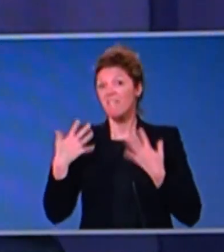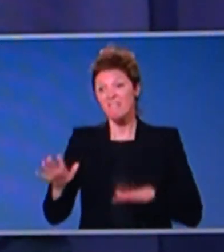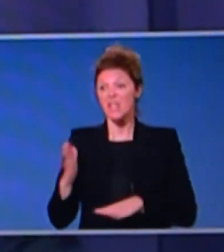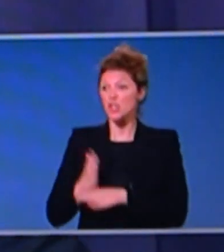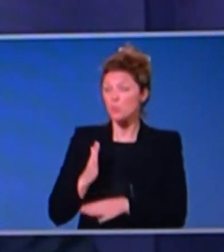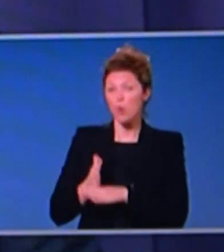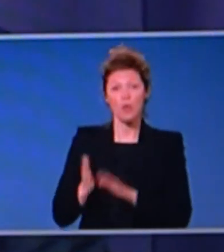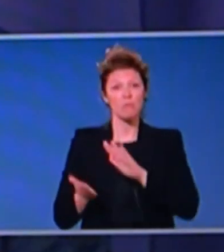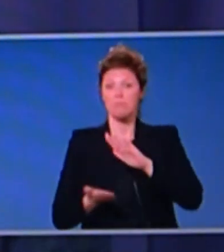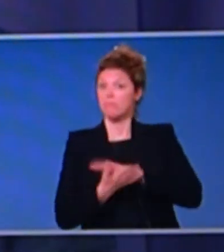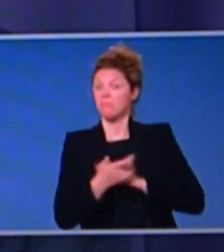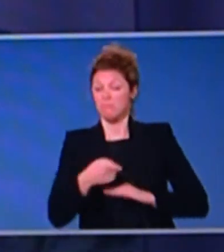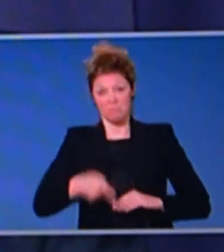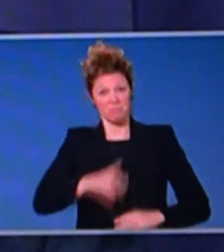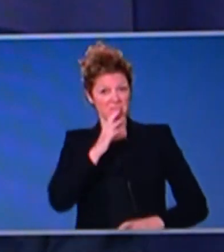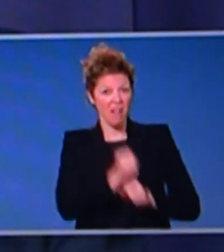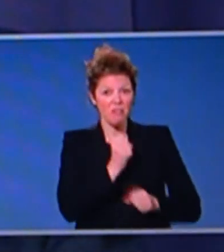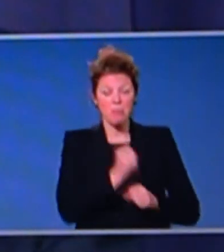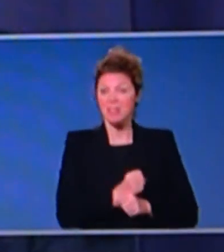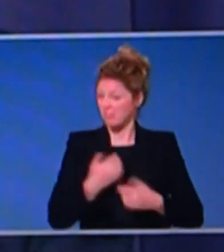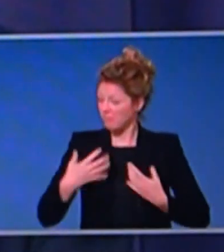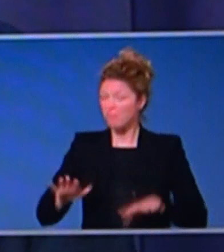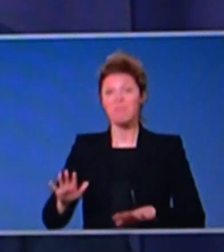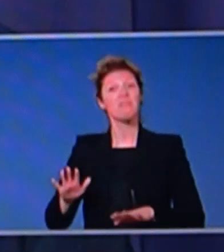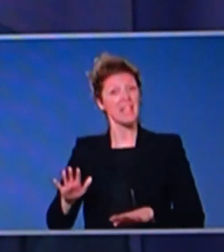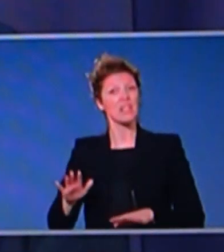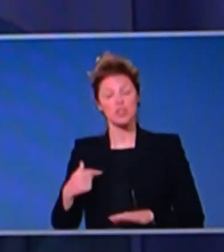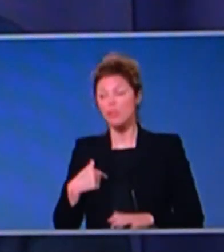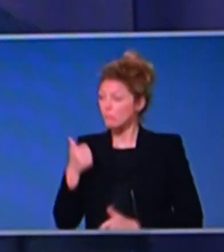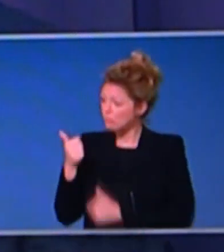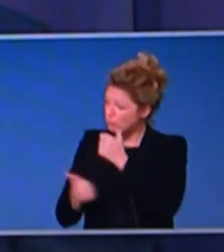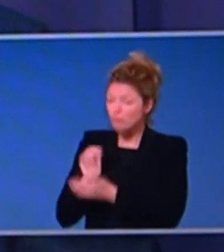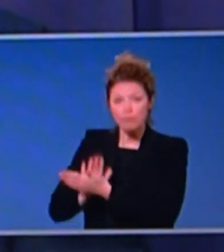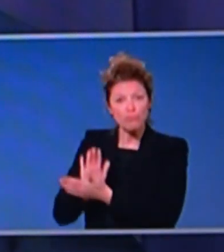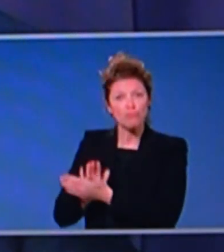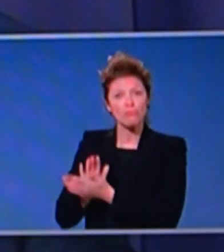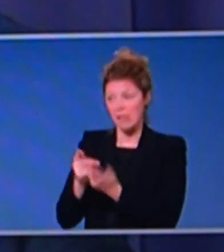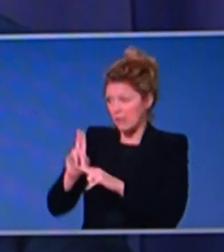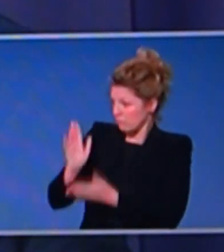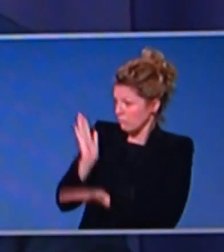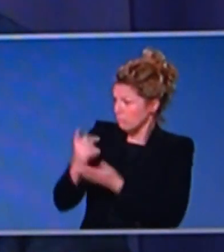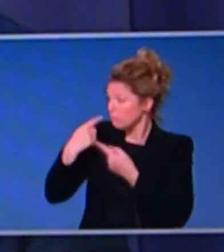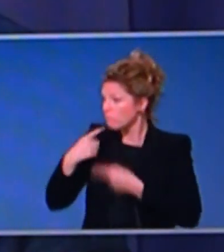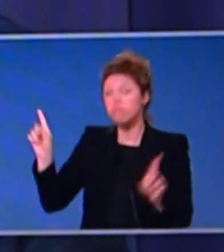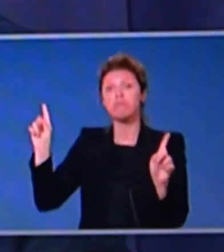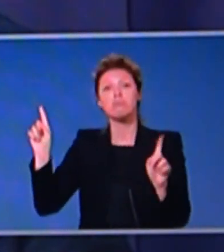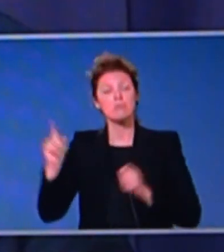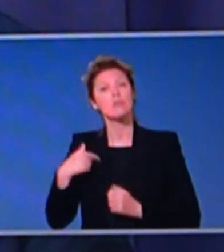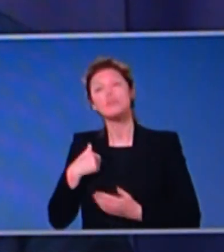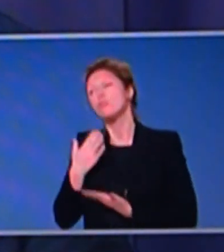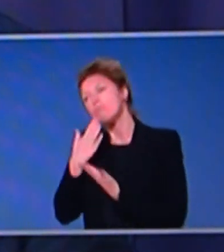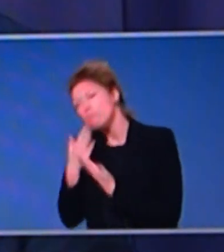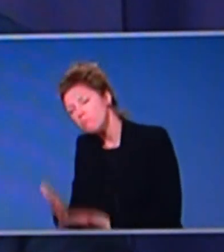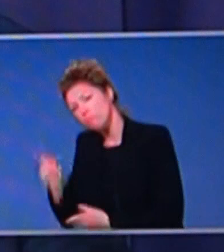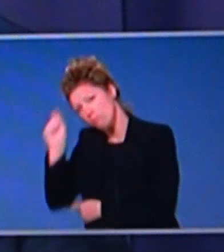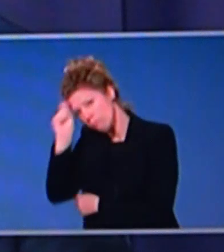Parliament, and if that indeed is the decision he makes, I wish him all the best, and I thank him for his service in both of those respects. The